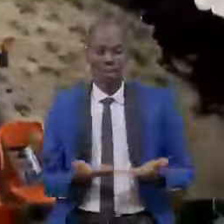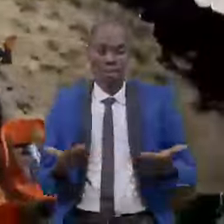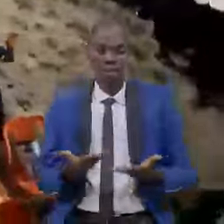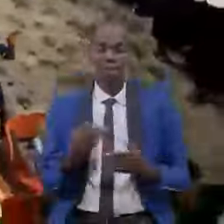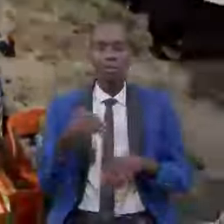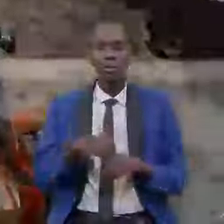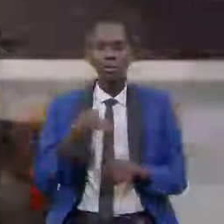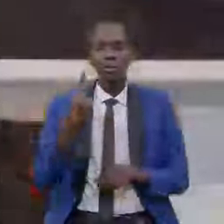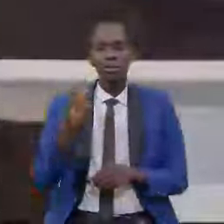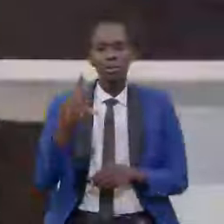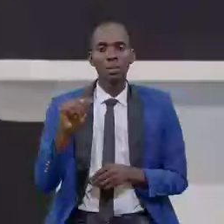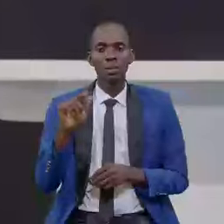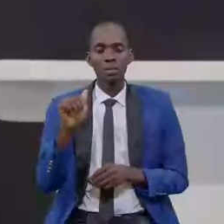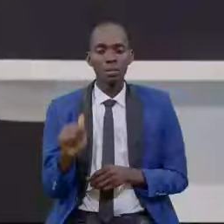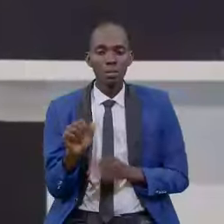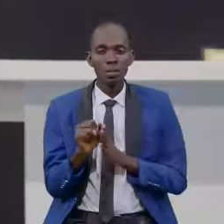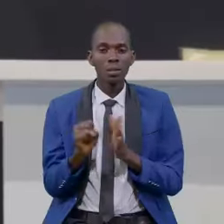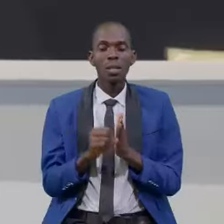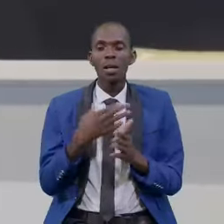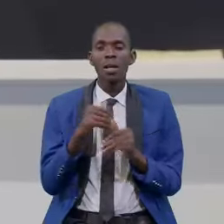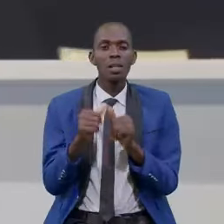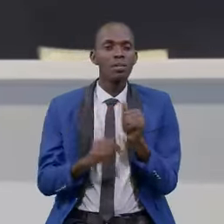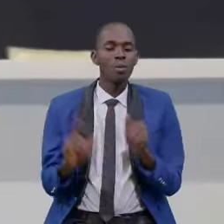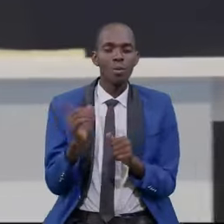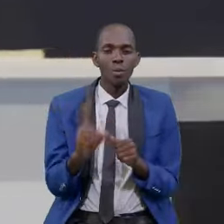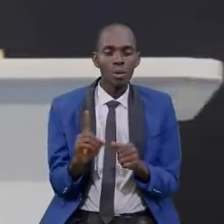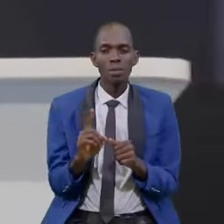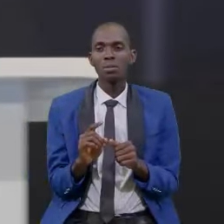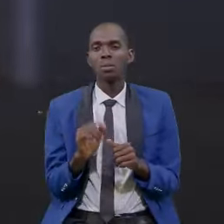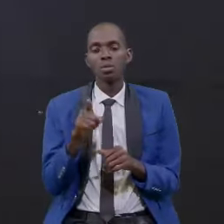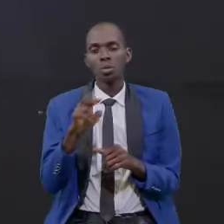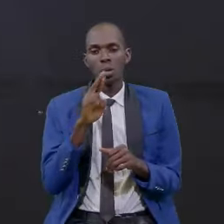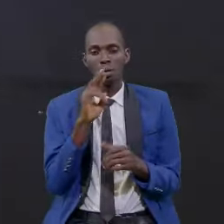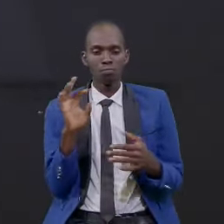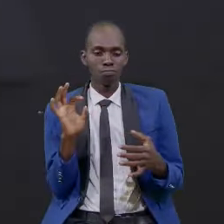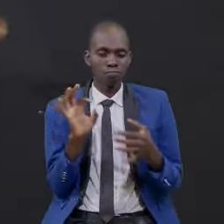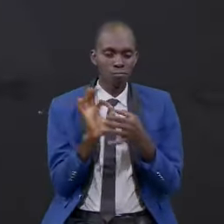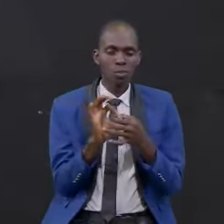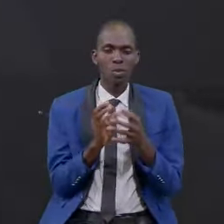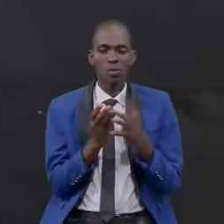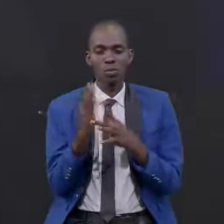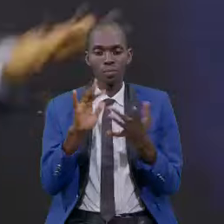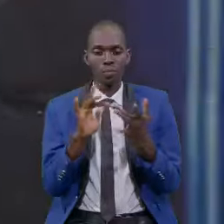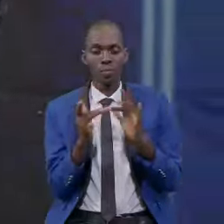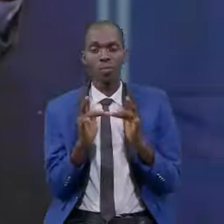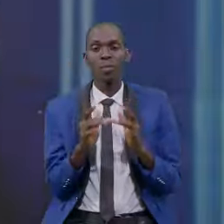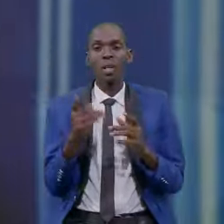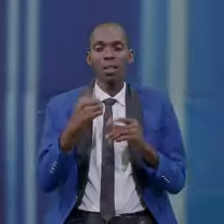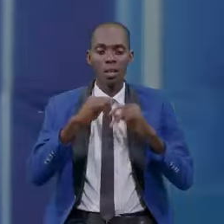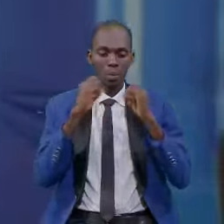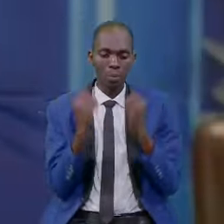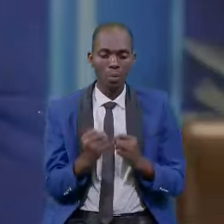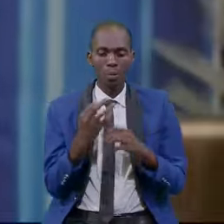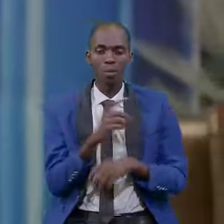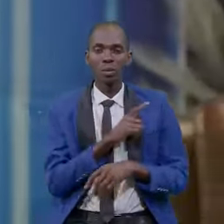location and everywhere online, wherever we're connected, the power of the Lord will